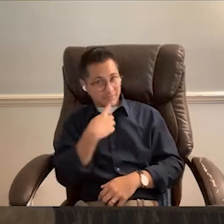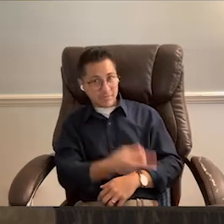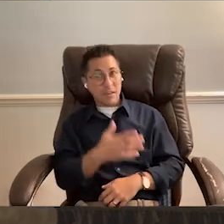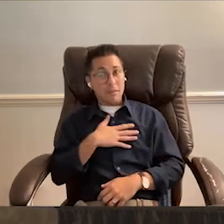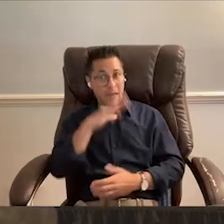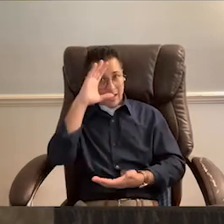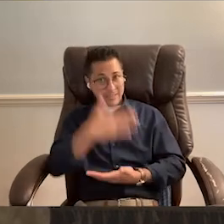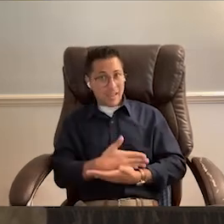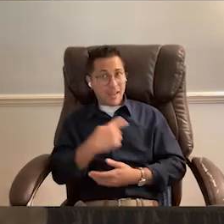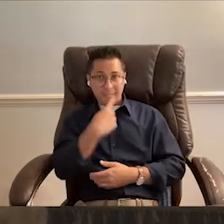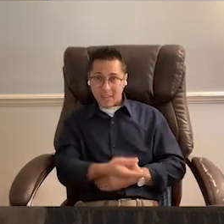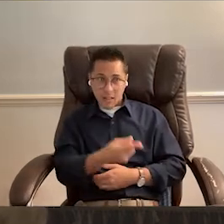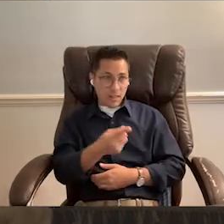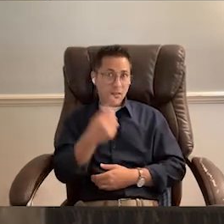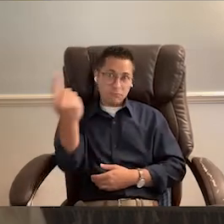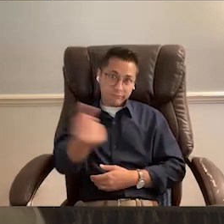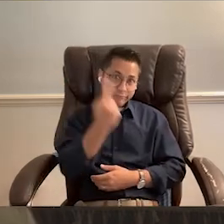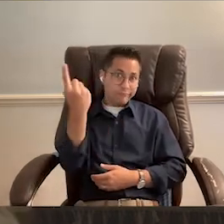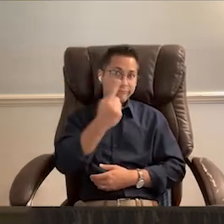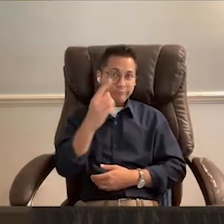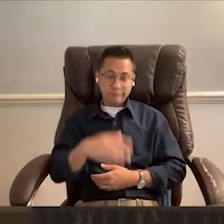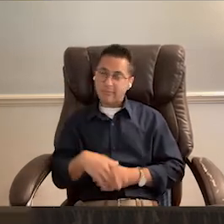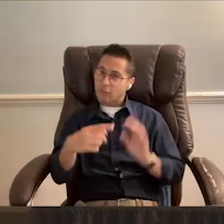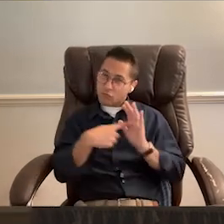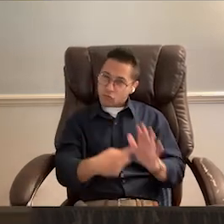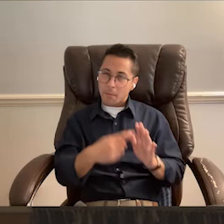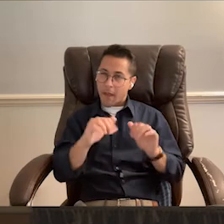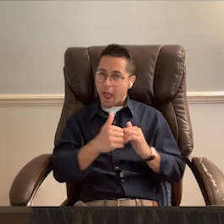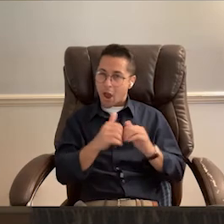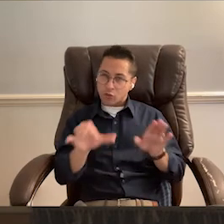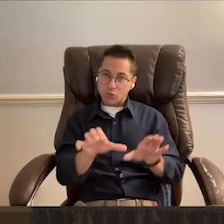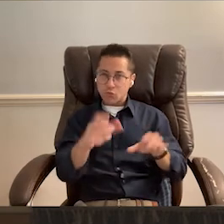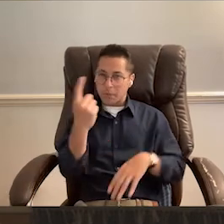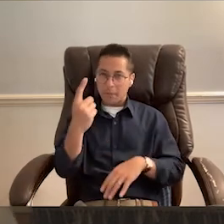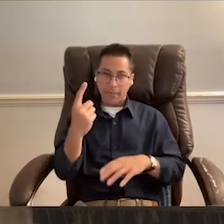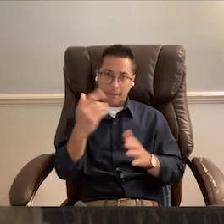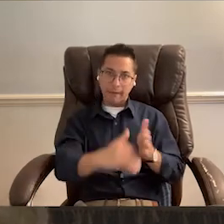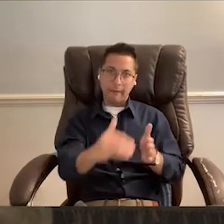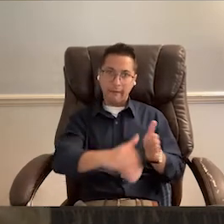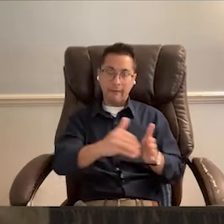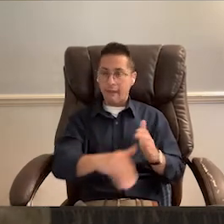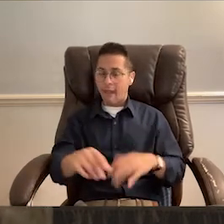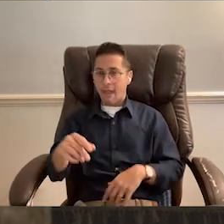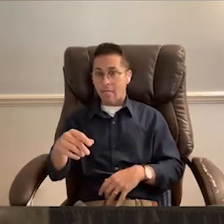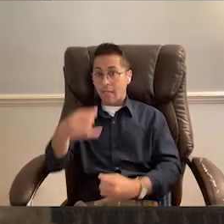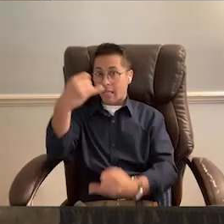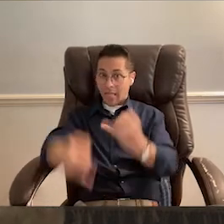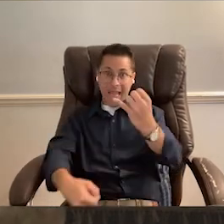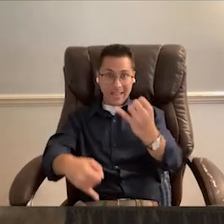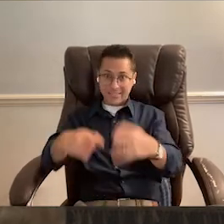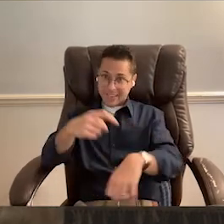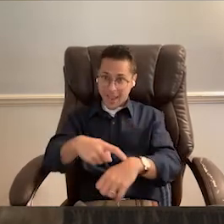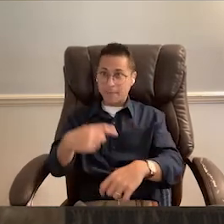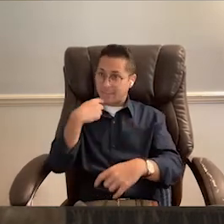keep working on it a million times? Yeah, just That's what anytime. I've been told. Well, I tell you, I have to tell my son 1,000 times, show him how to do